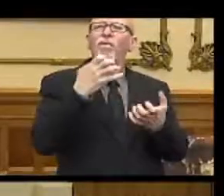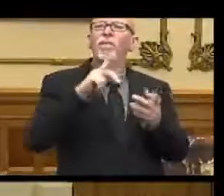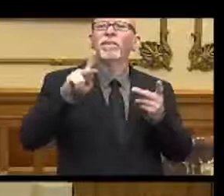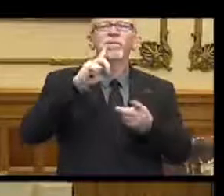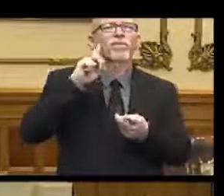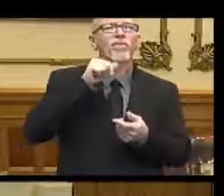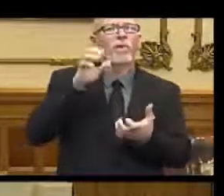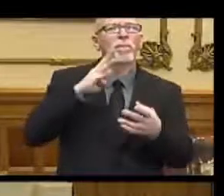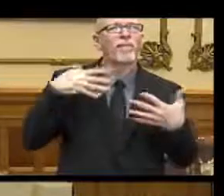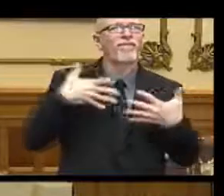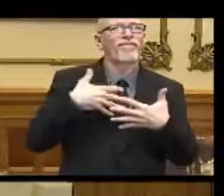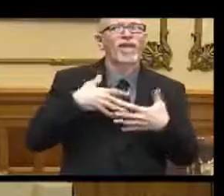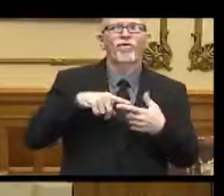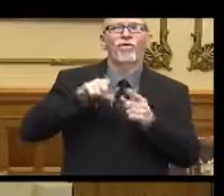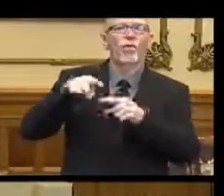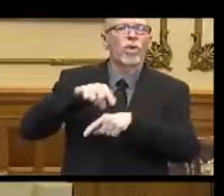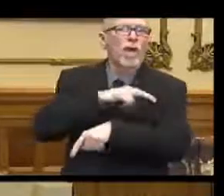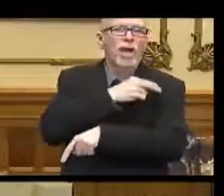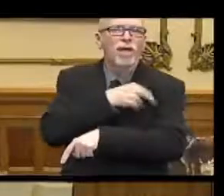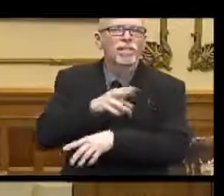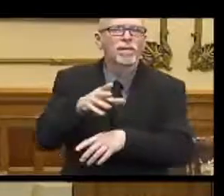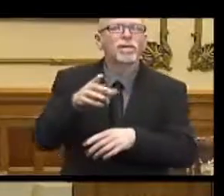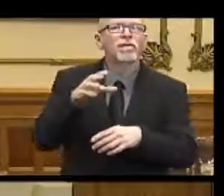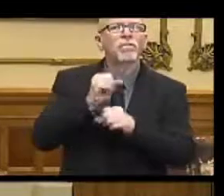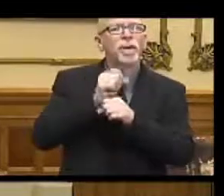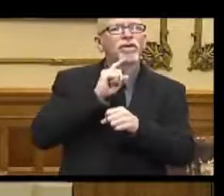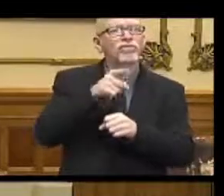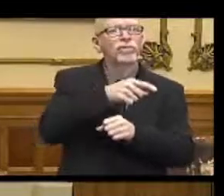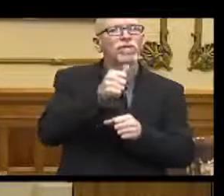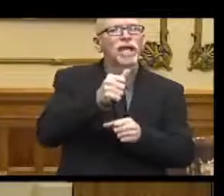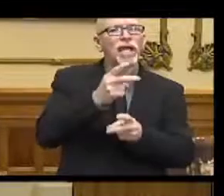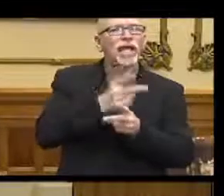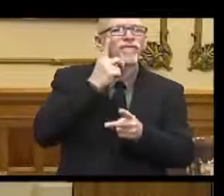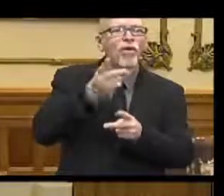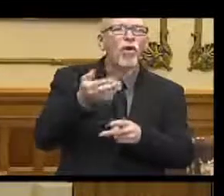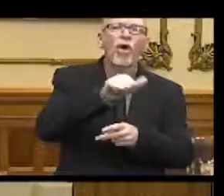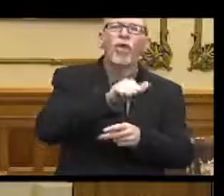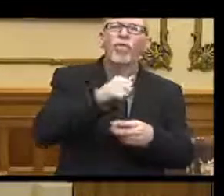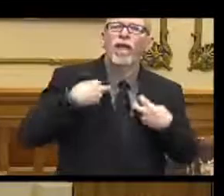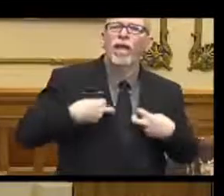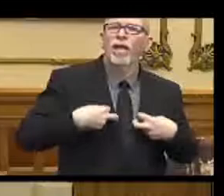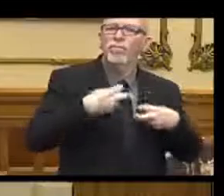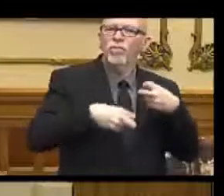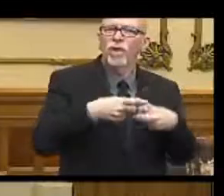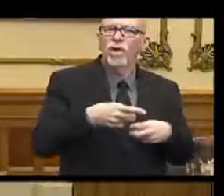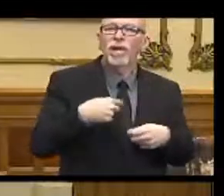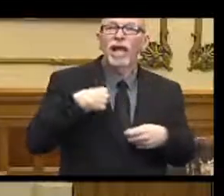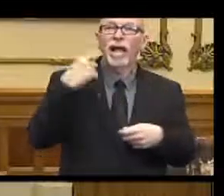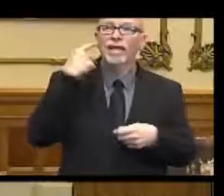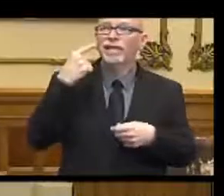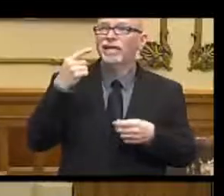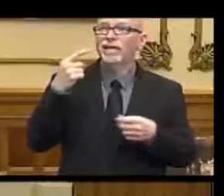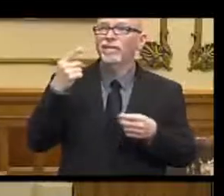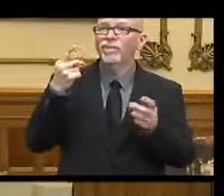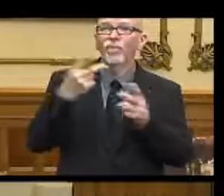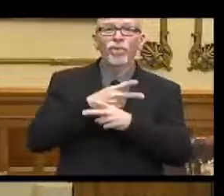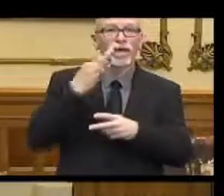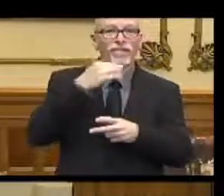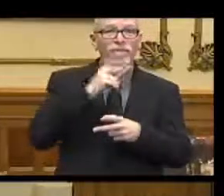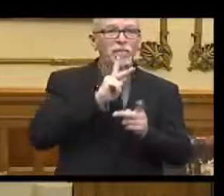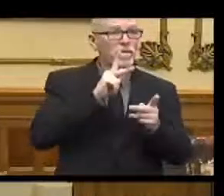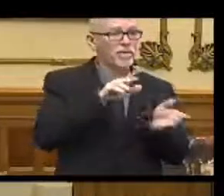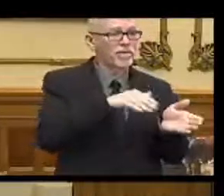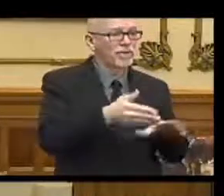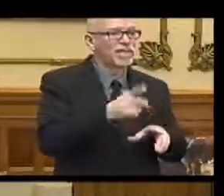fears that people have about going to the hospital and getting care for other medical conditions. I think the tragedy would be here that if we lose more people that